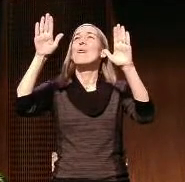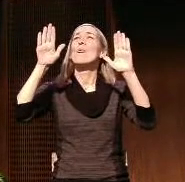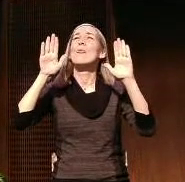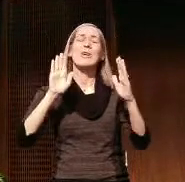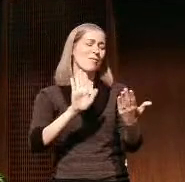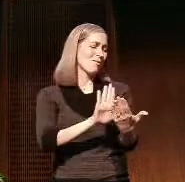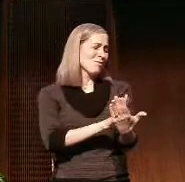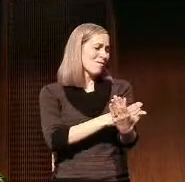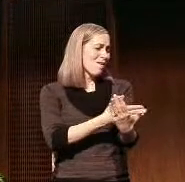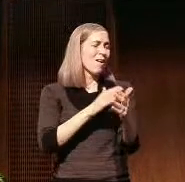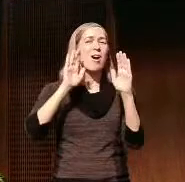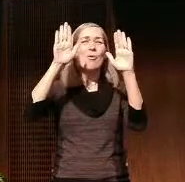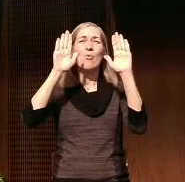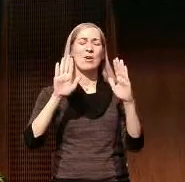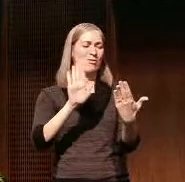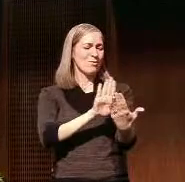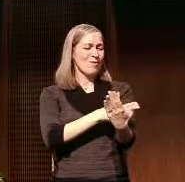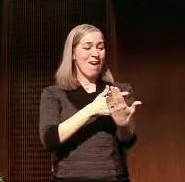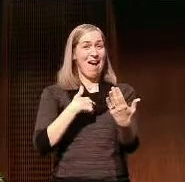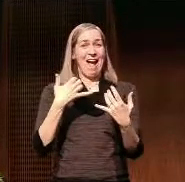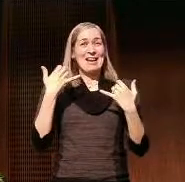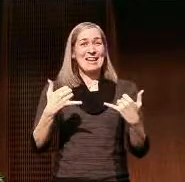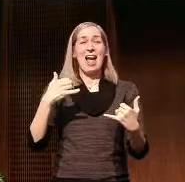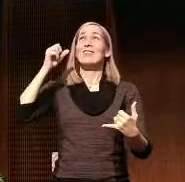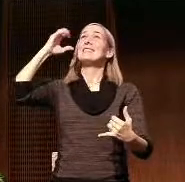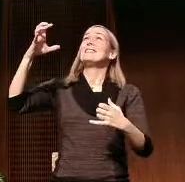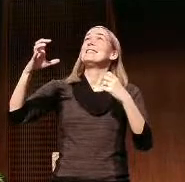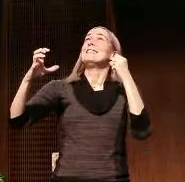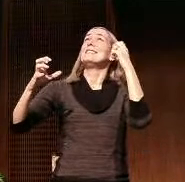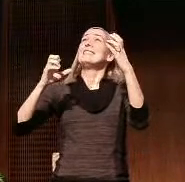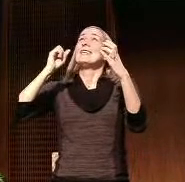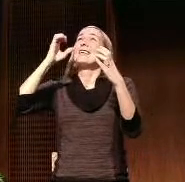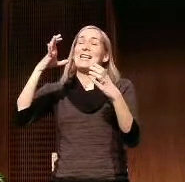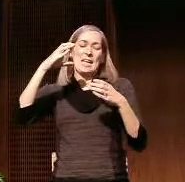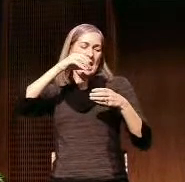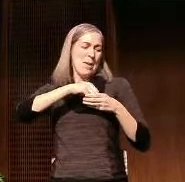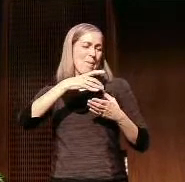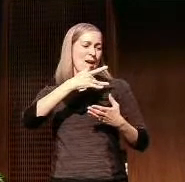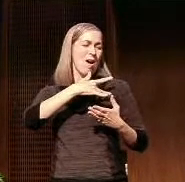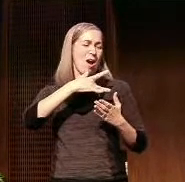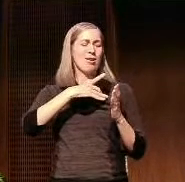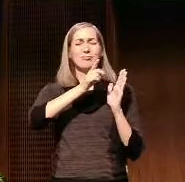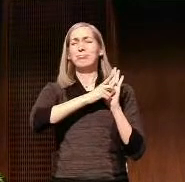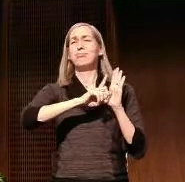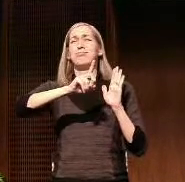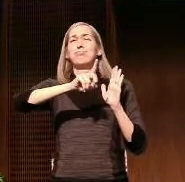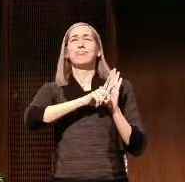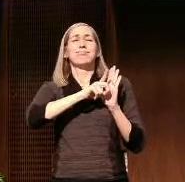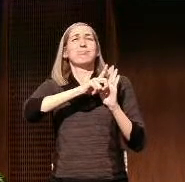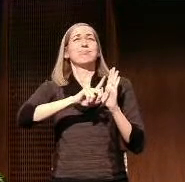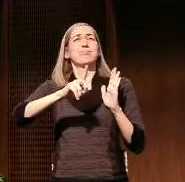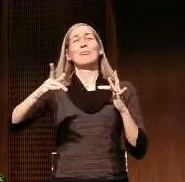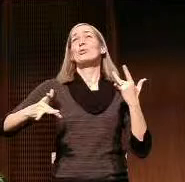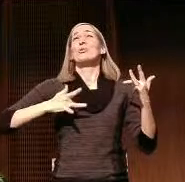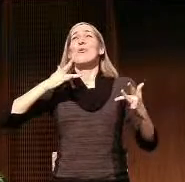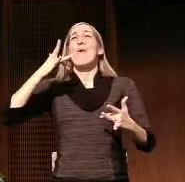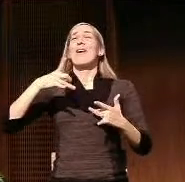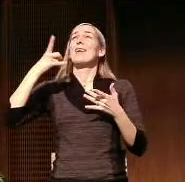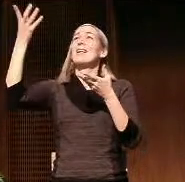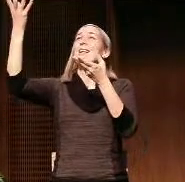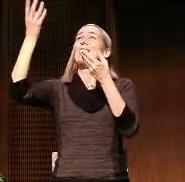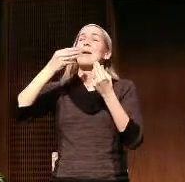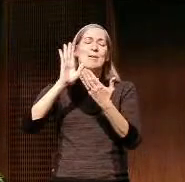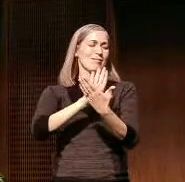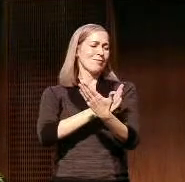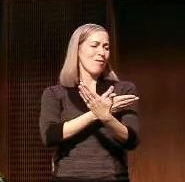wonderful song, a wonderful song I now can sing in my joy bells ring. He gave me a